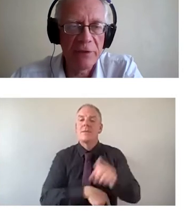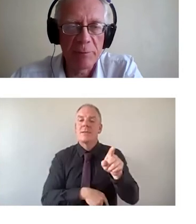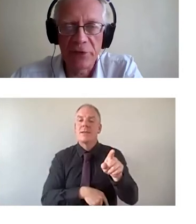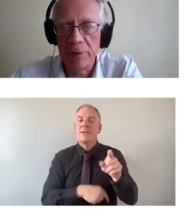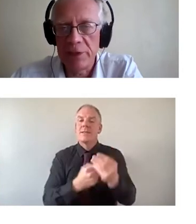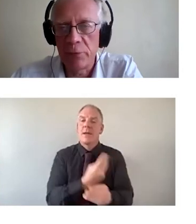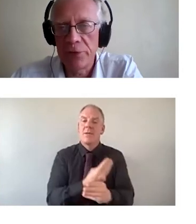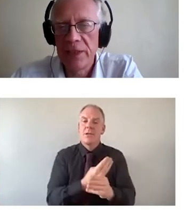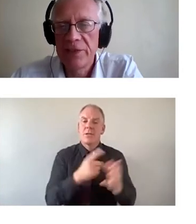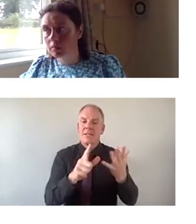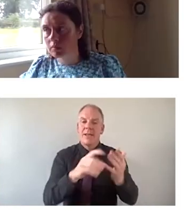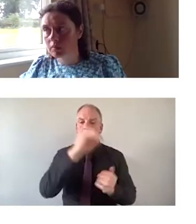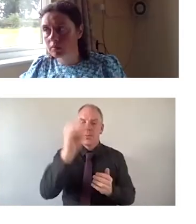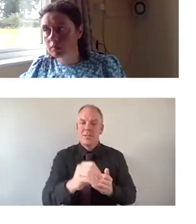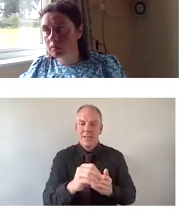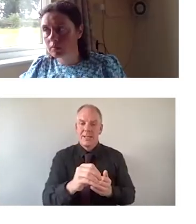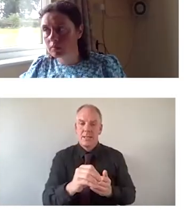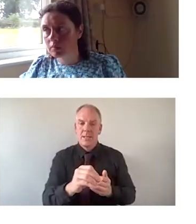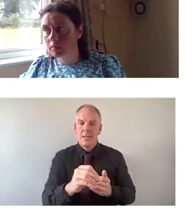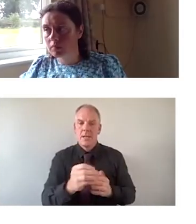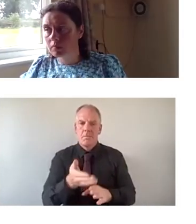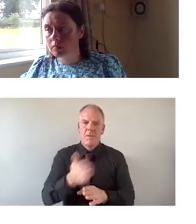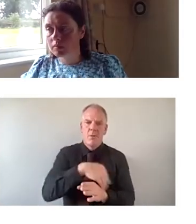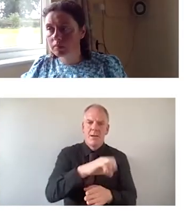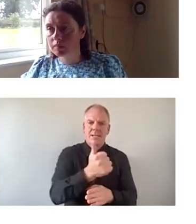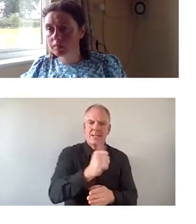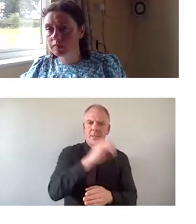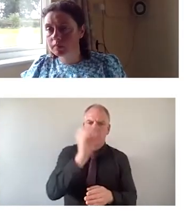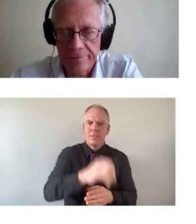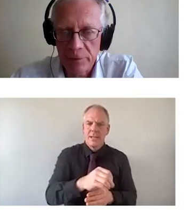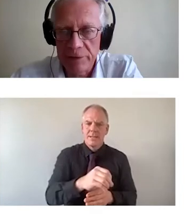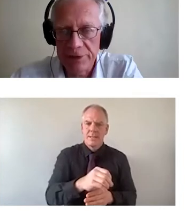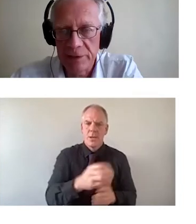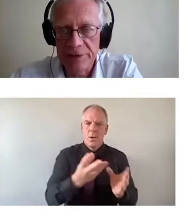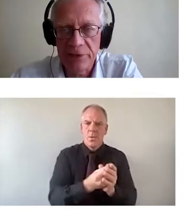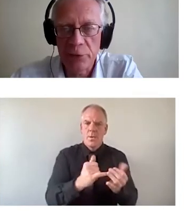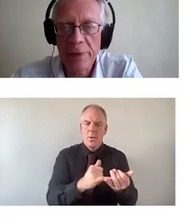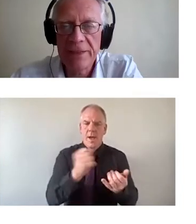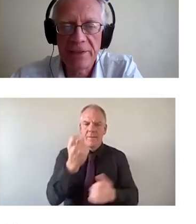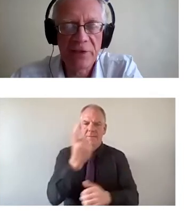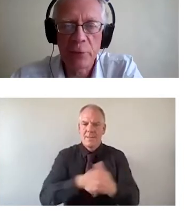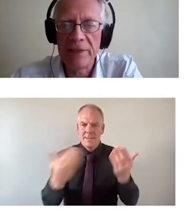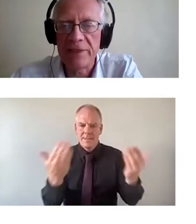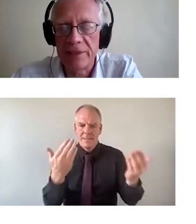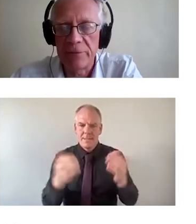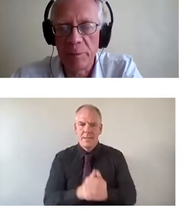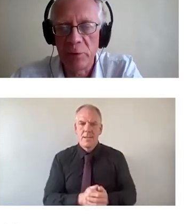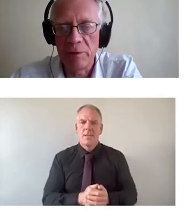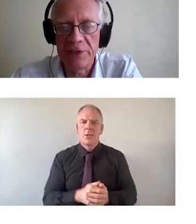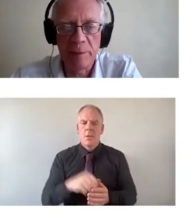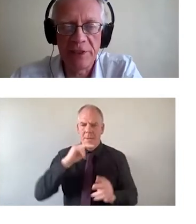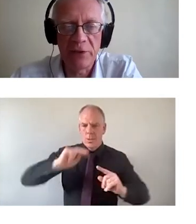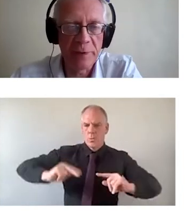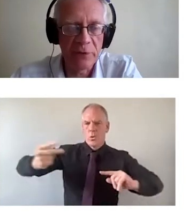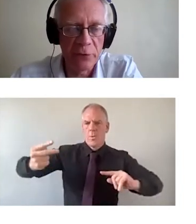deprivation was 7%, while it was 16% for people with a disability. So the rate is twice that for people